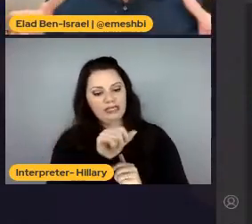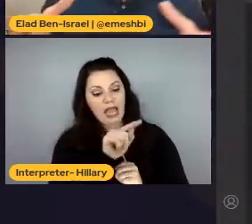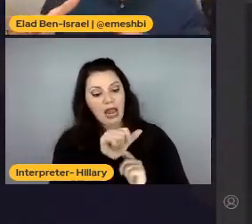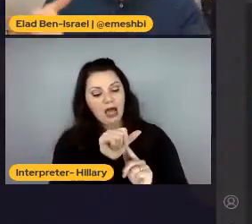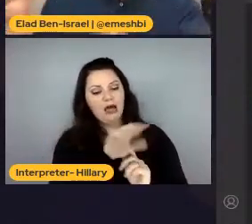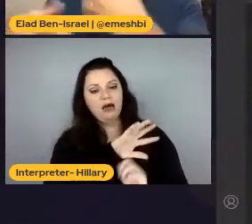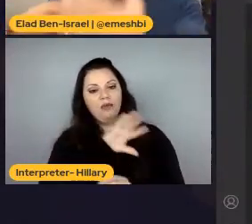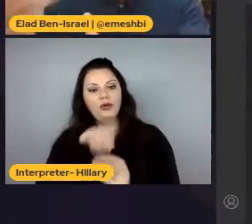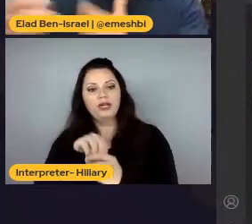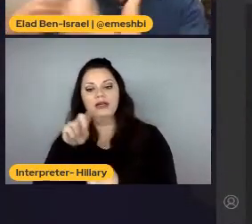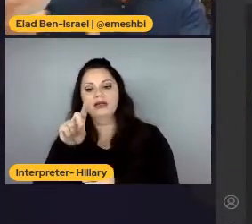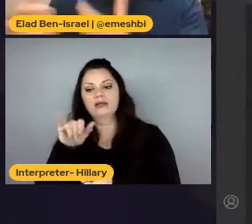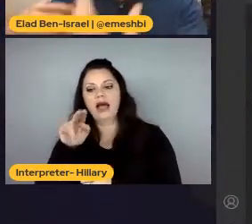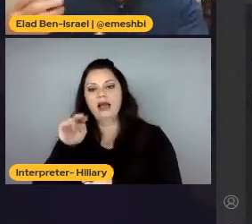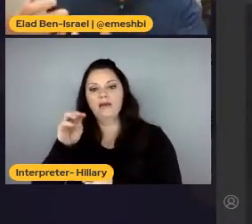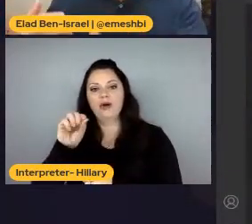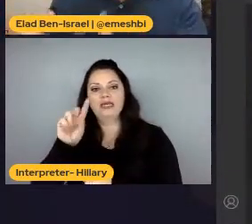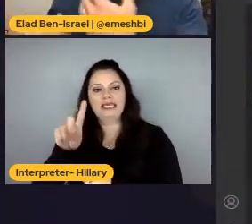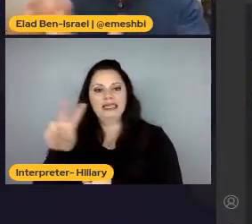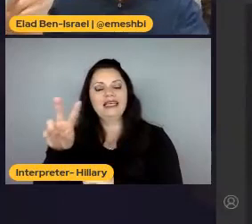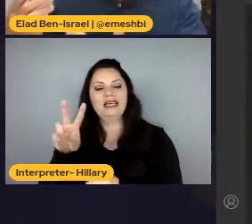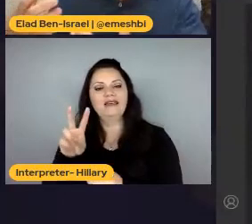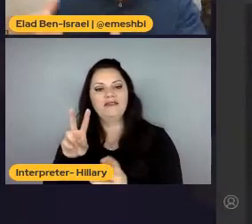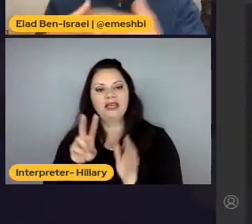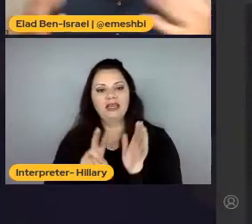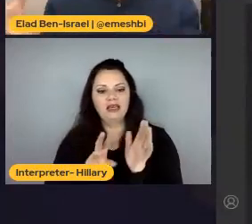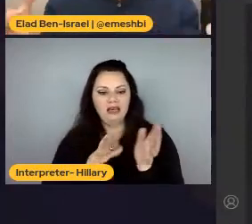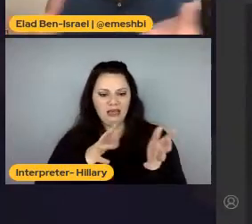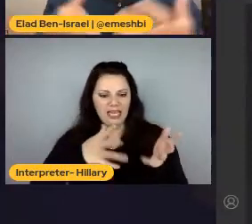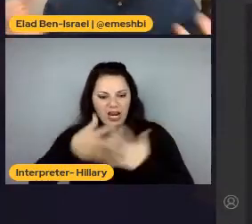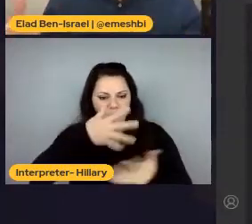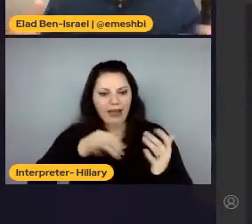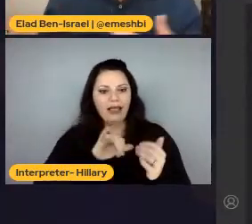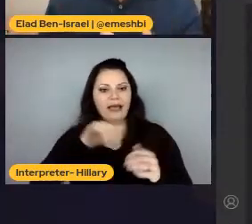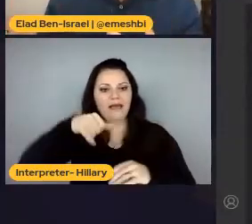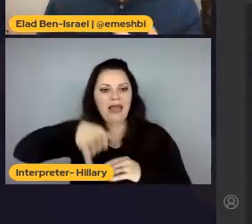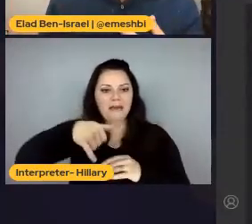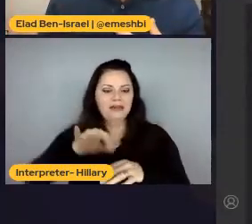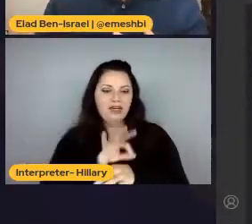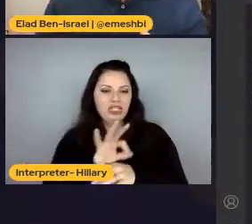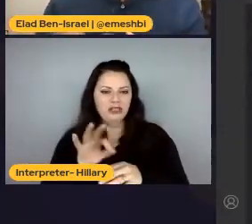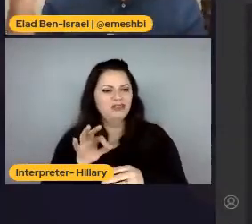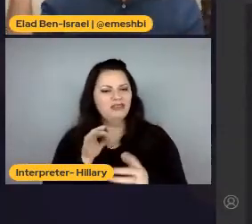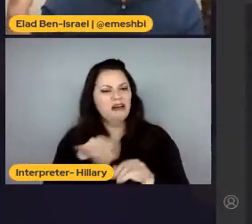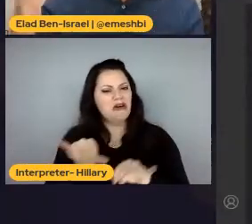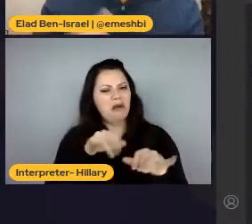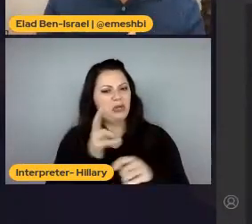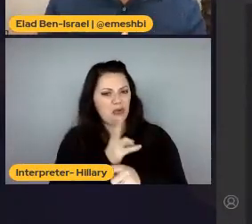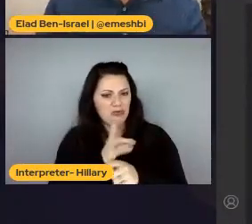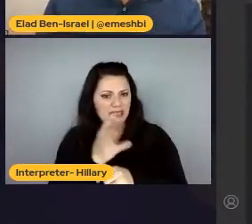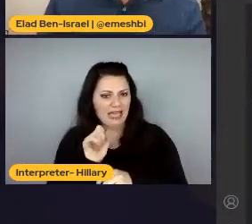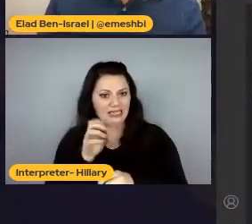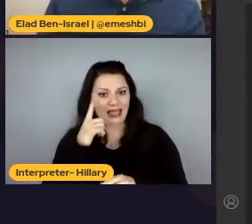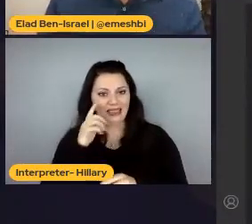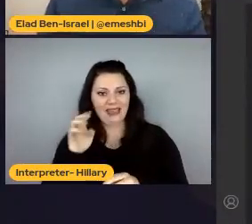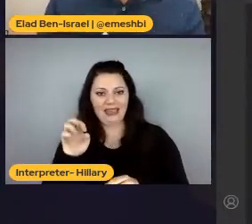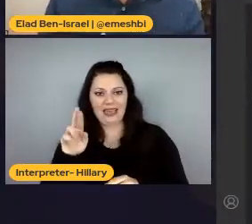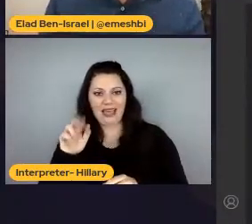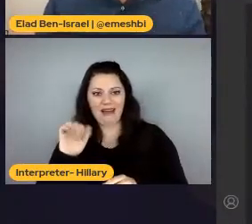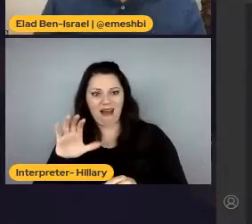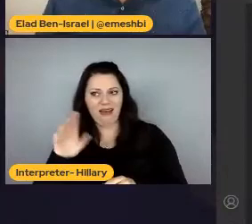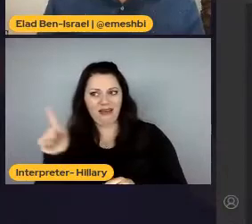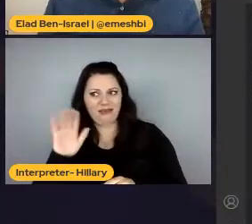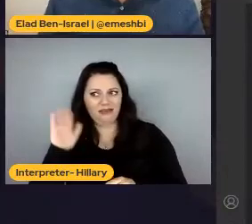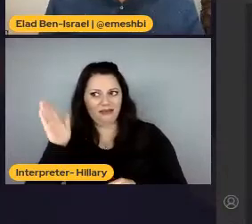a DynamoDB and interact with this data from like a lambda function. So it's a pretty common use case. I think Eric's talk even had something